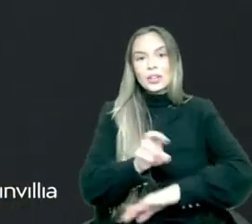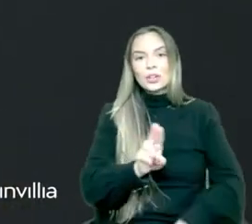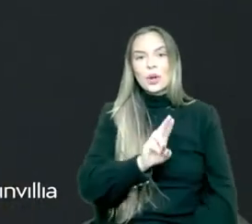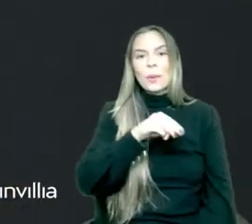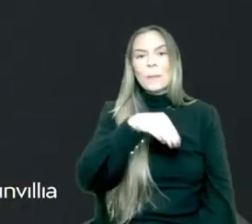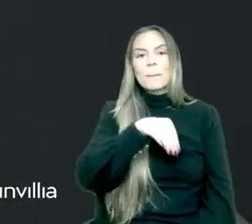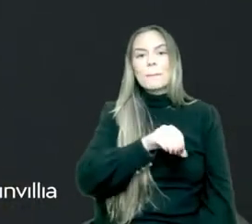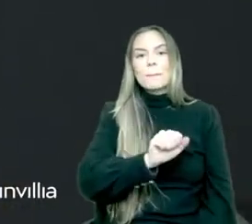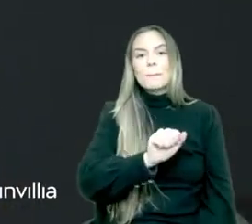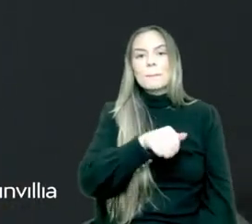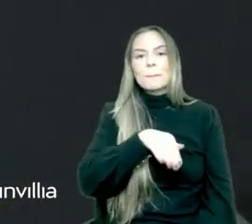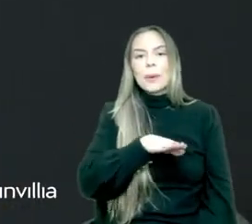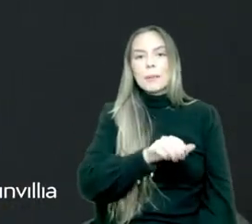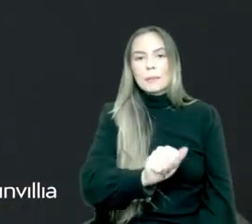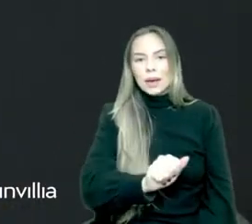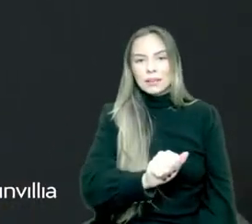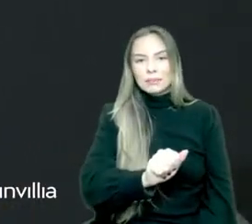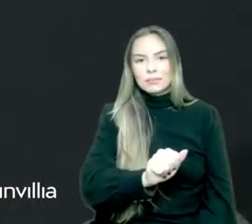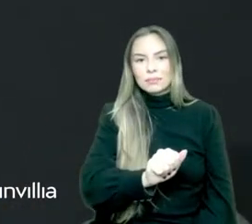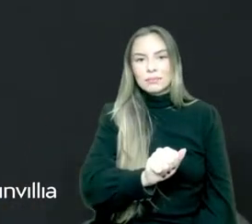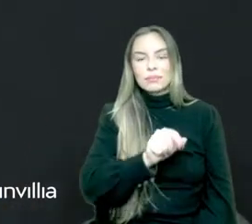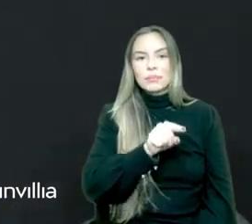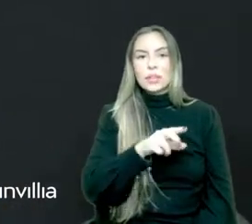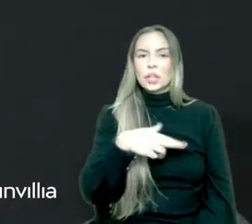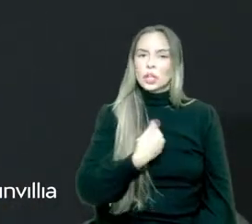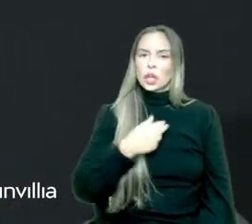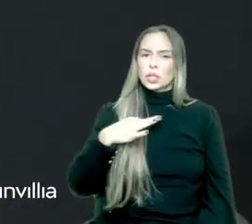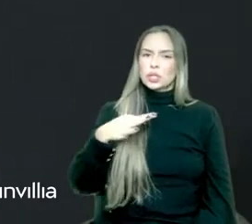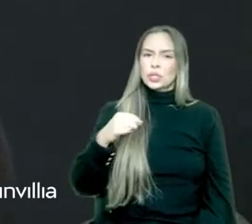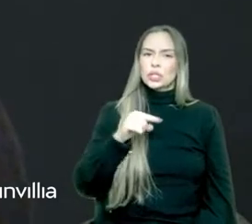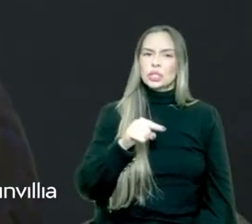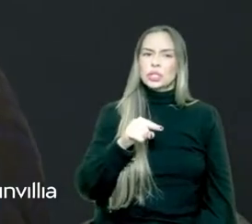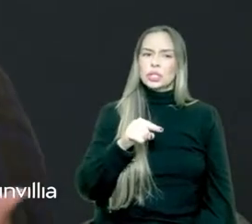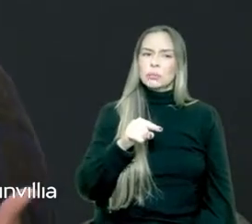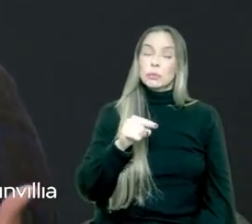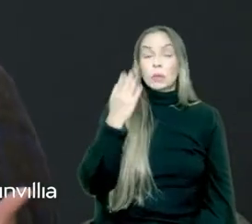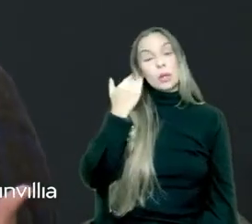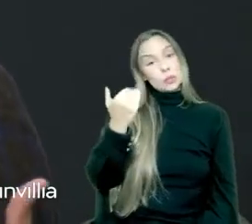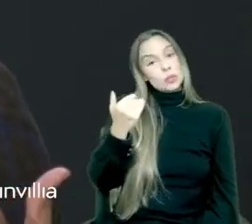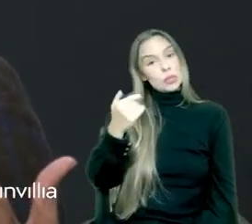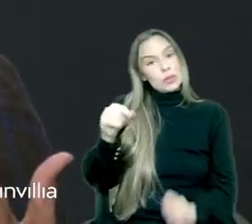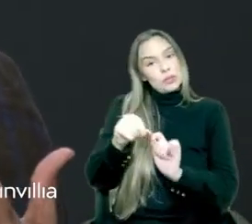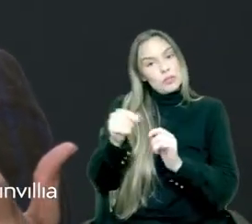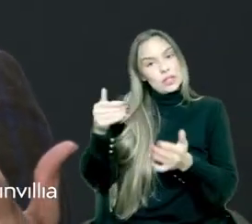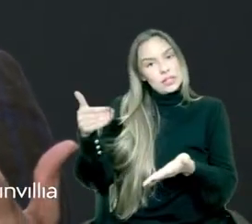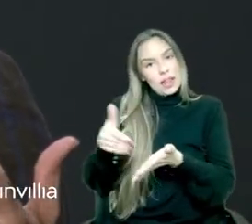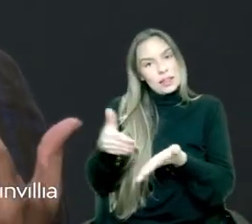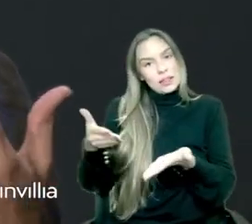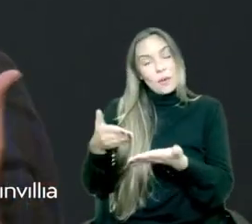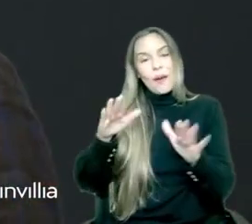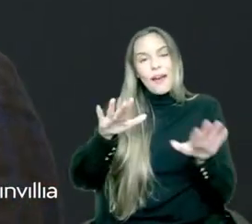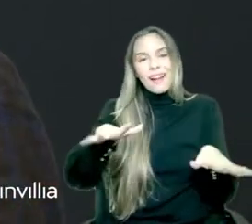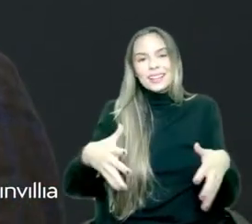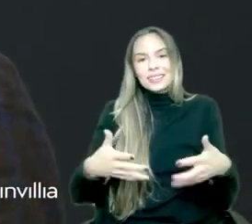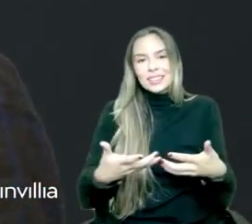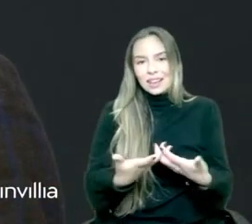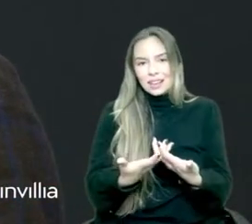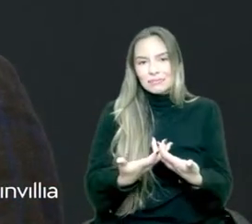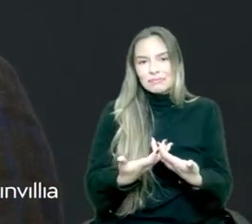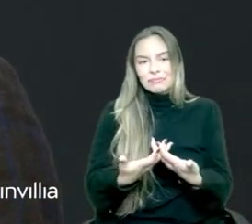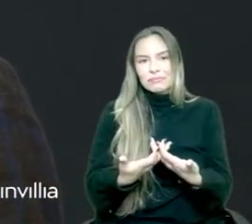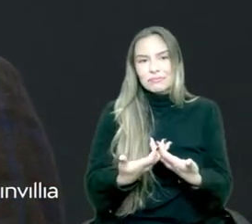So what our team did, and we're successful at doing, is integrating the